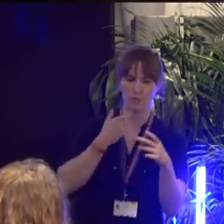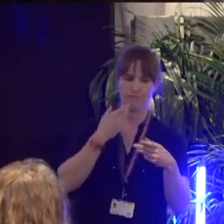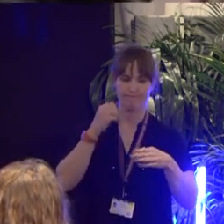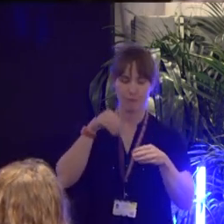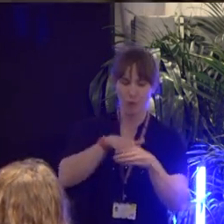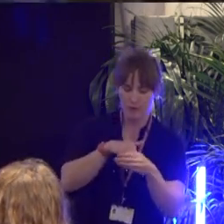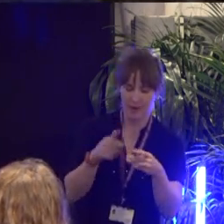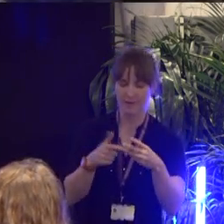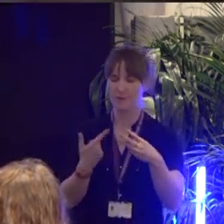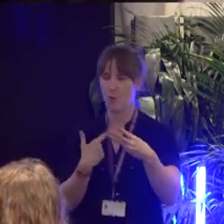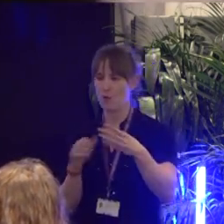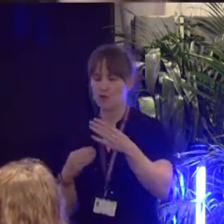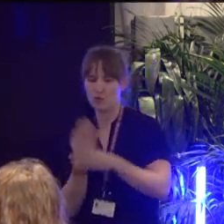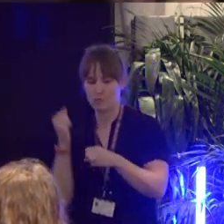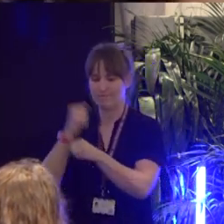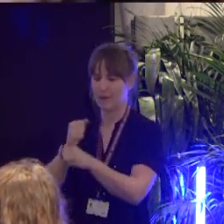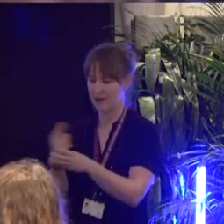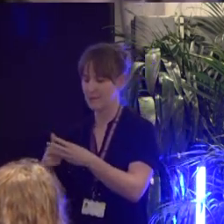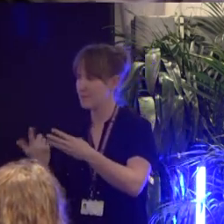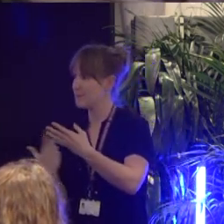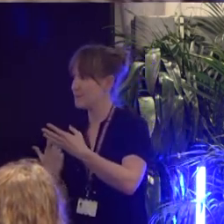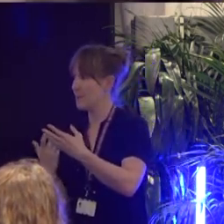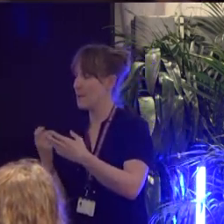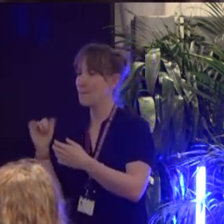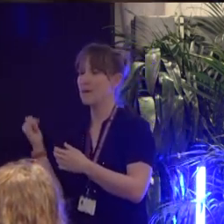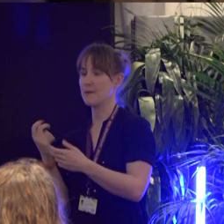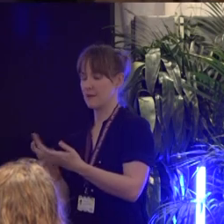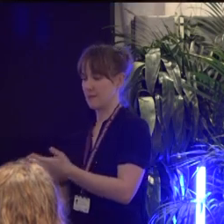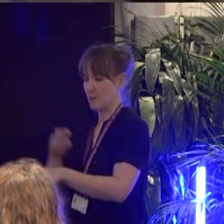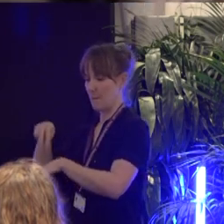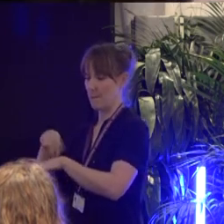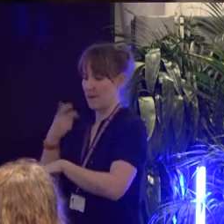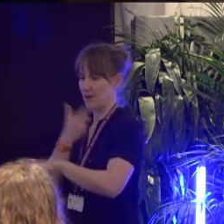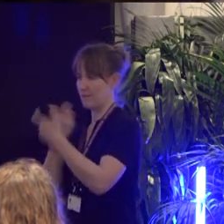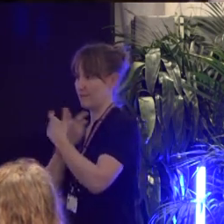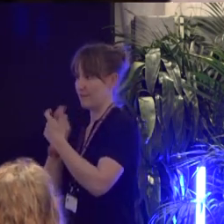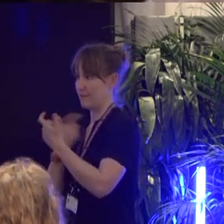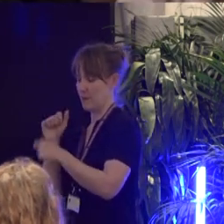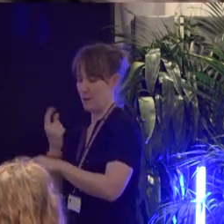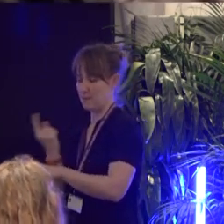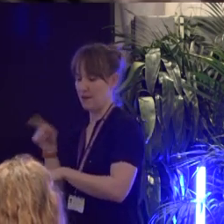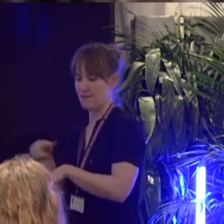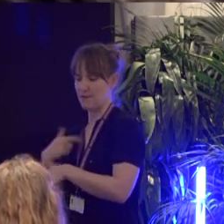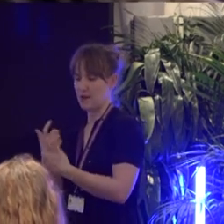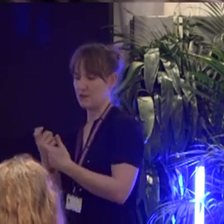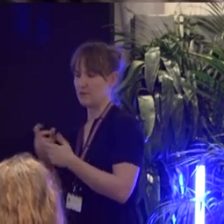the comedian mastering his craft, the novelty has not worn off